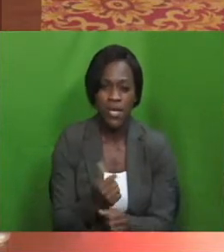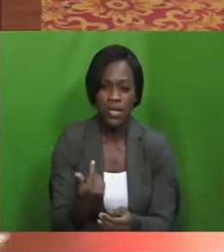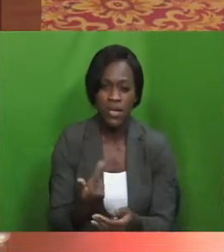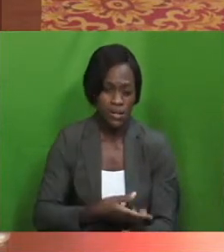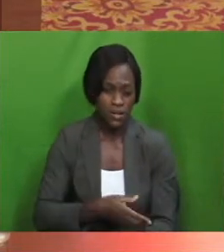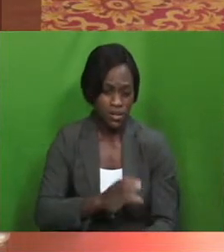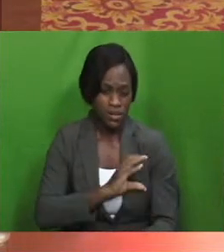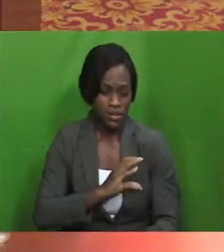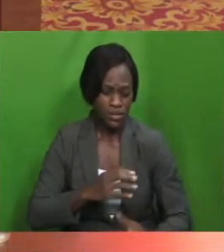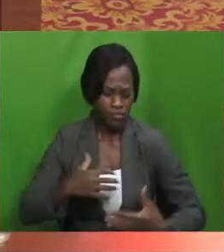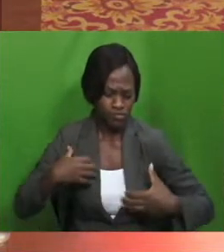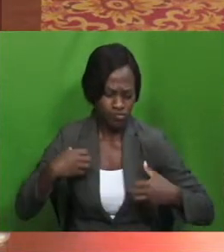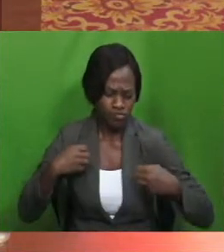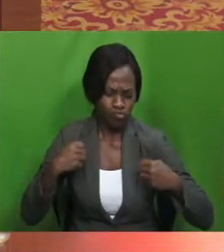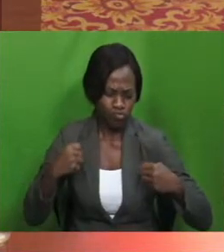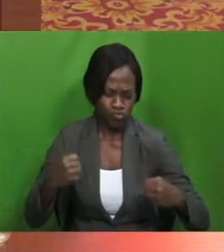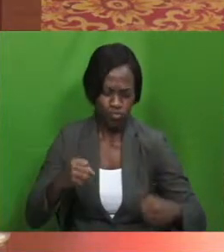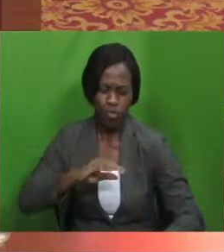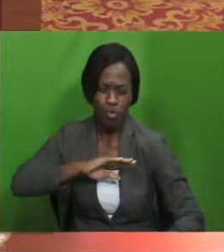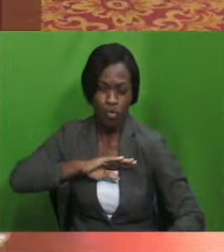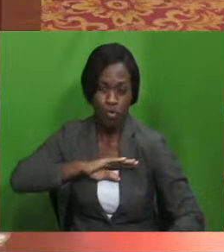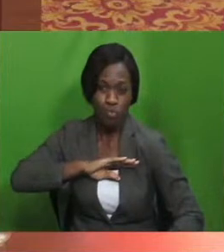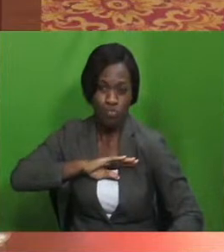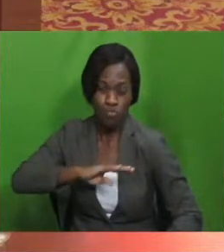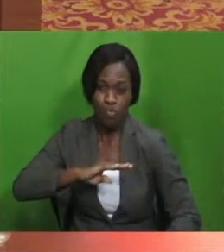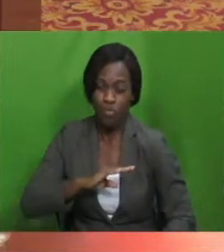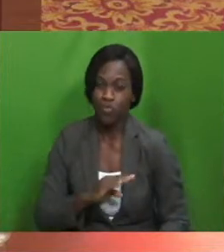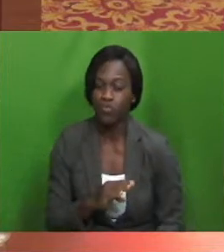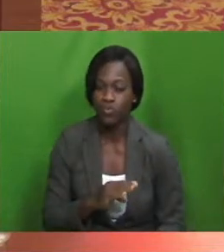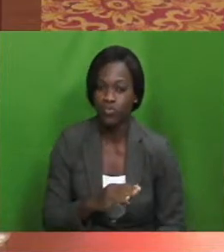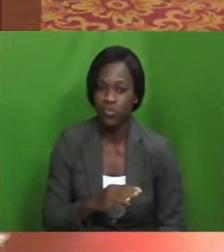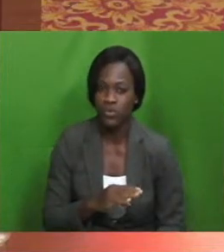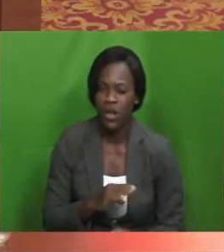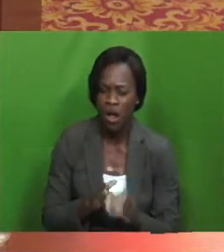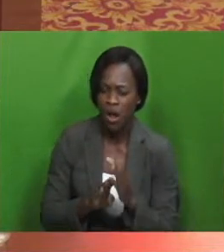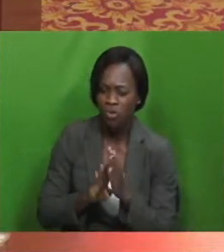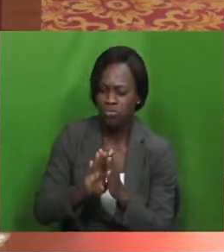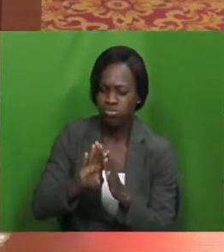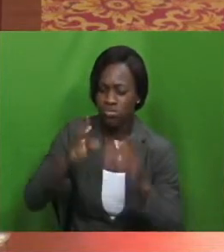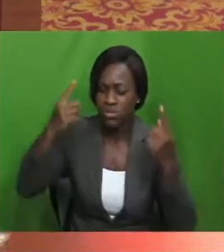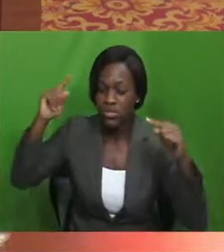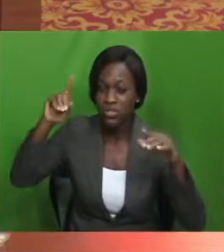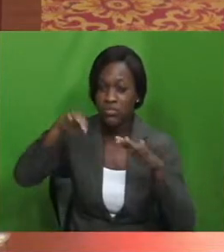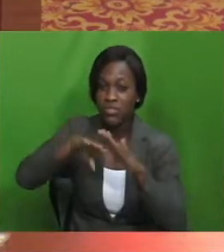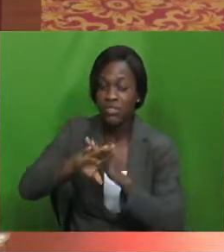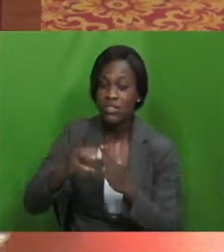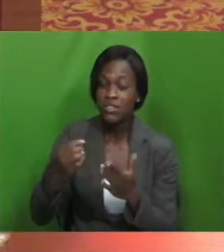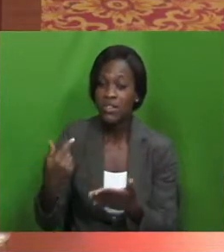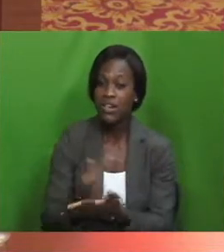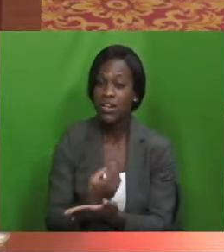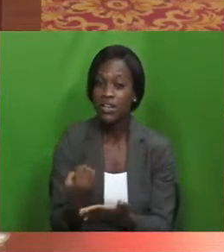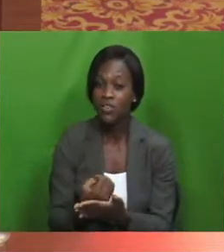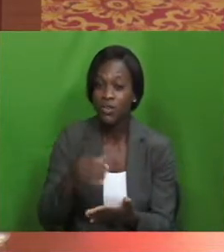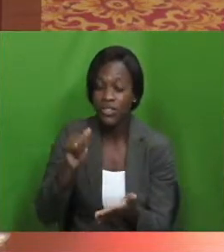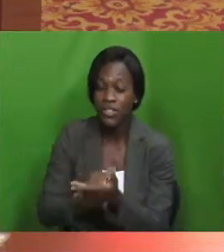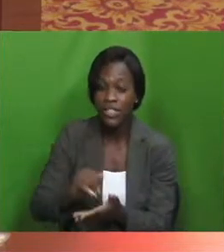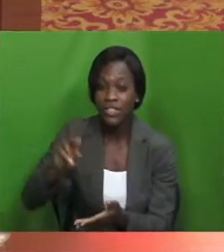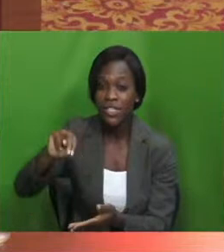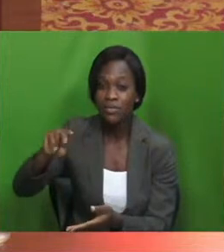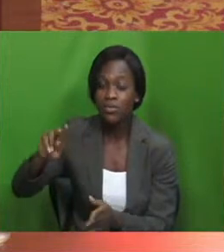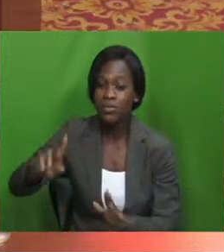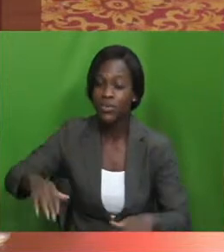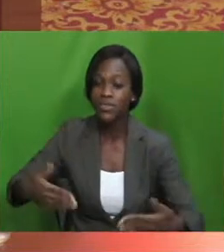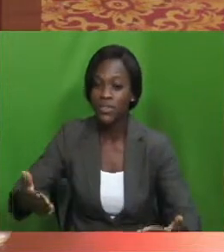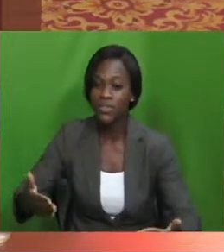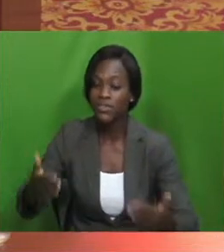and thrive in a very resilient economy that only the MPP offers. Mr. Speaker, I thank